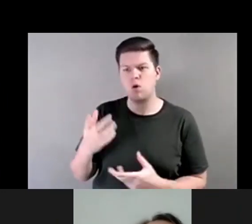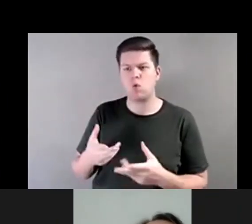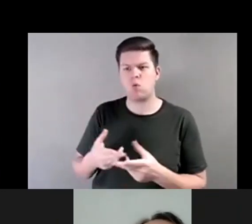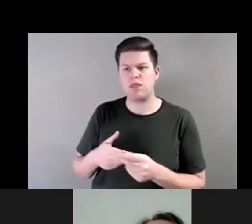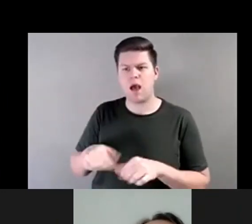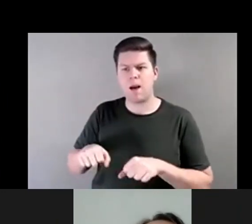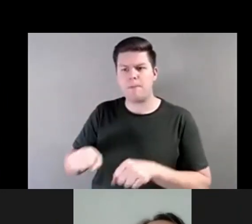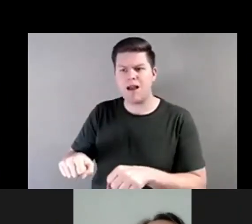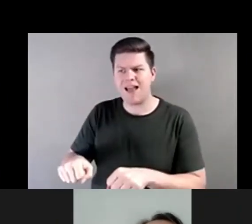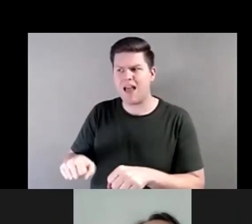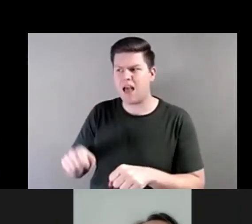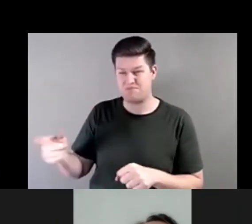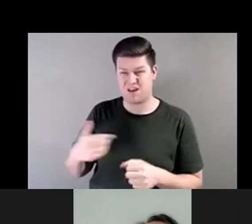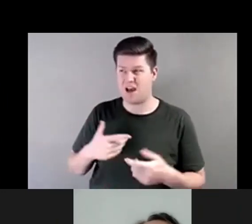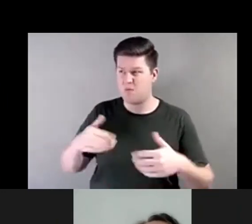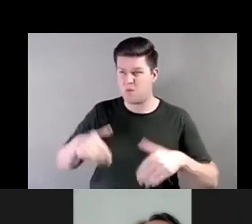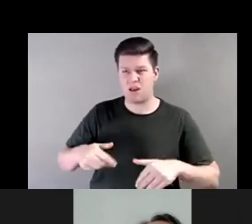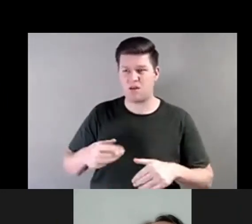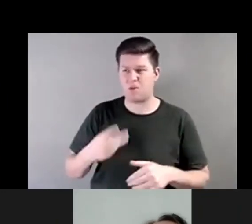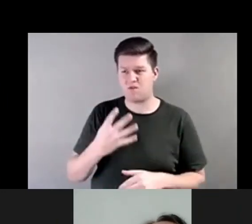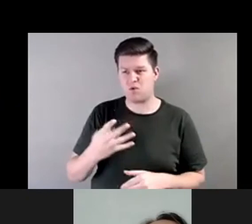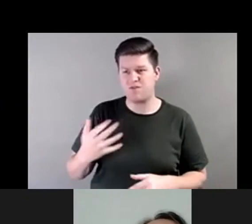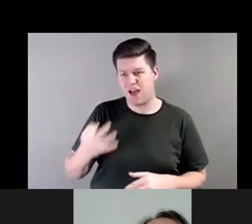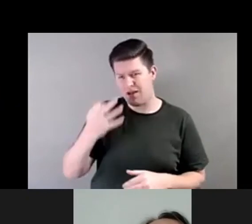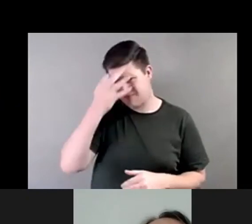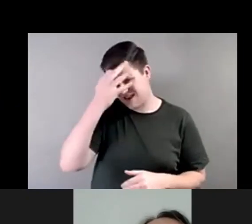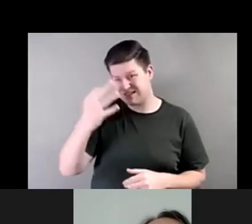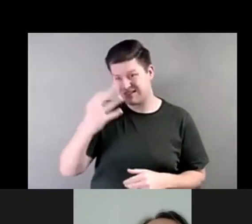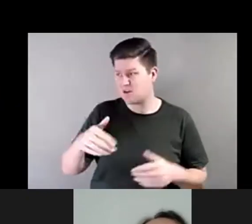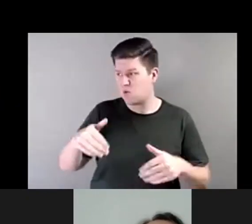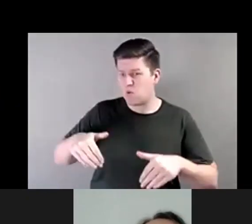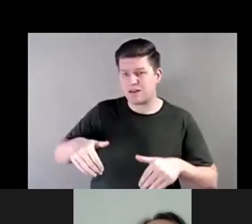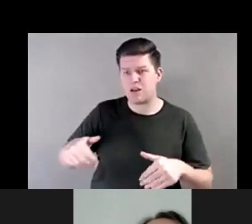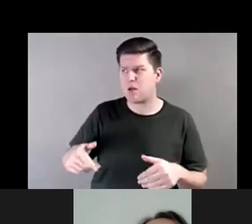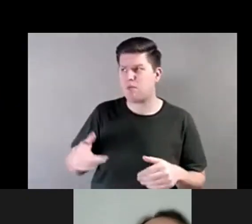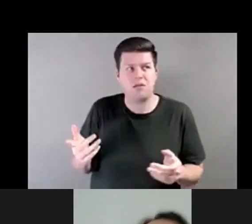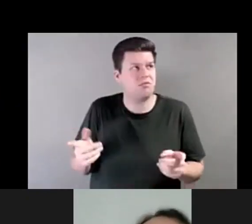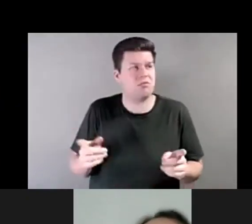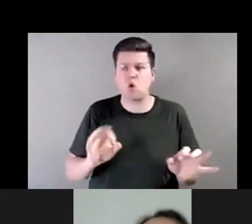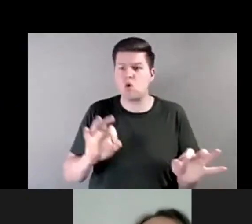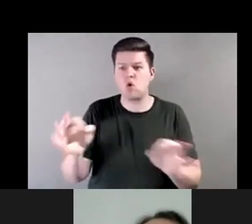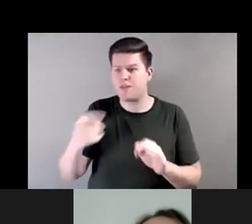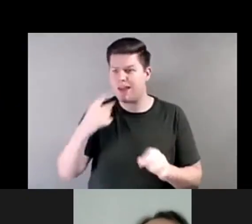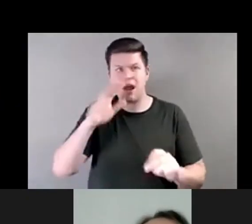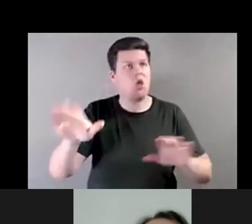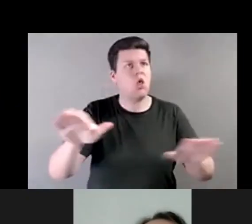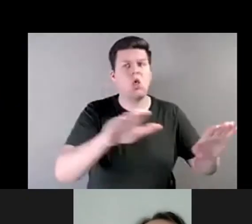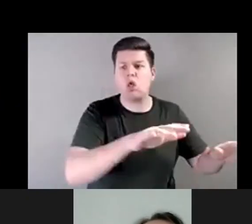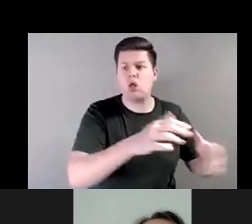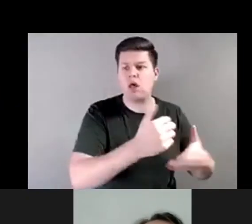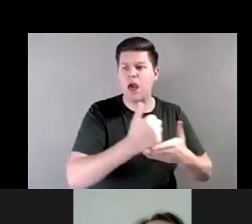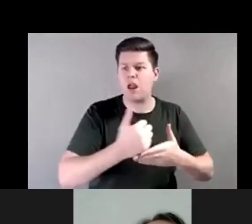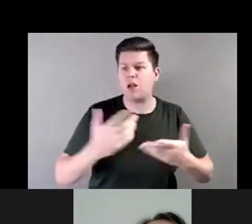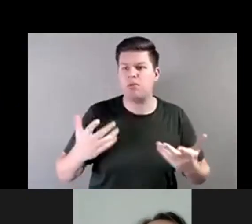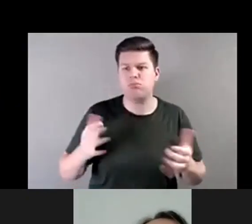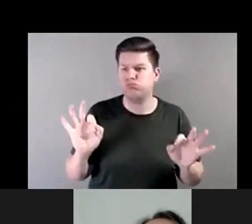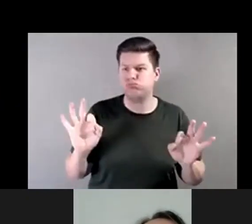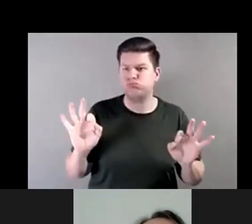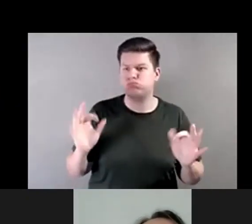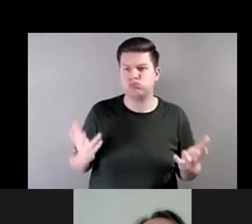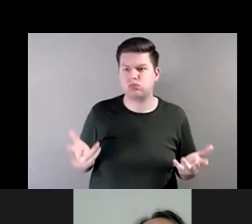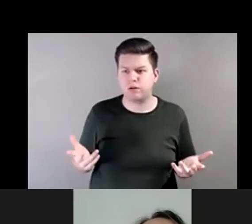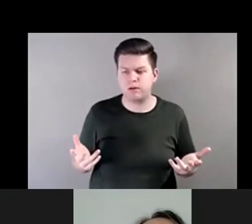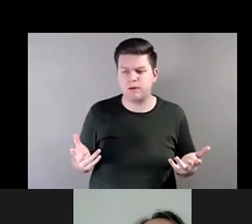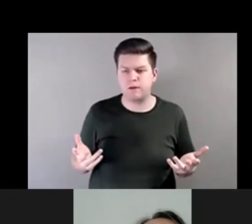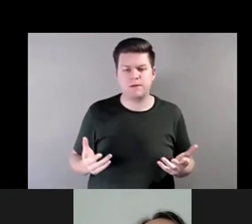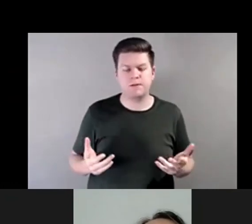we arrived, you know, but there was no way for me to easily communicate that I was stuck there, you know. So I think